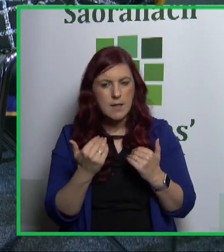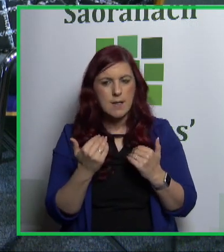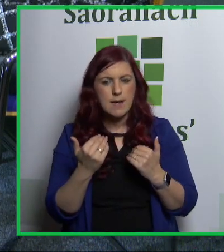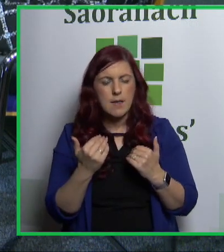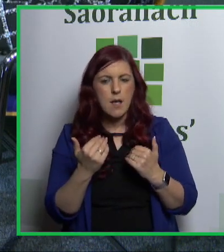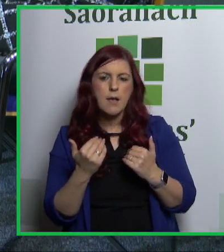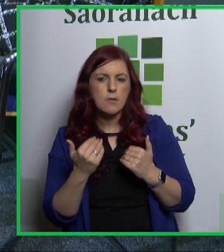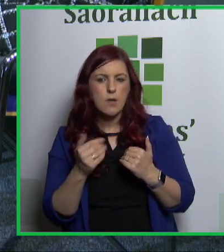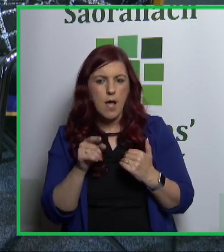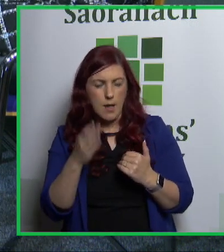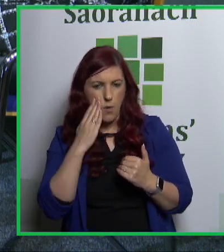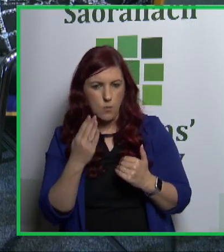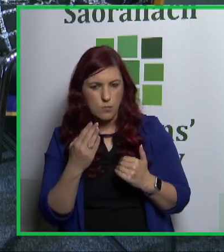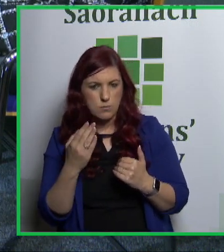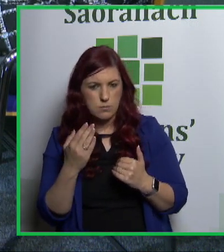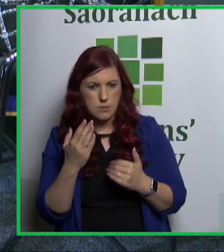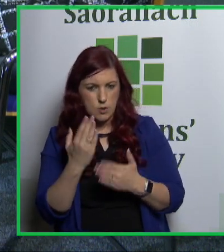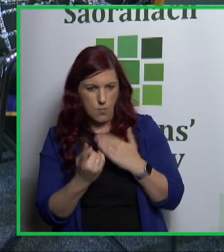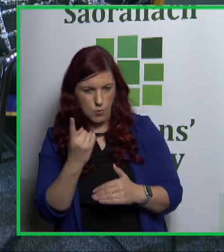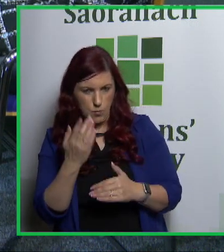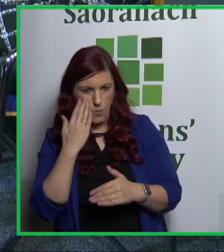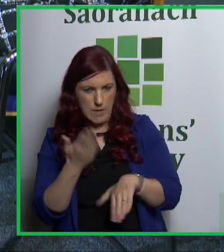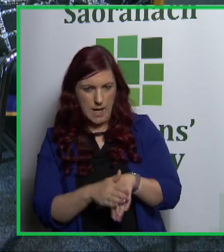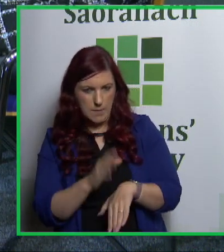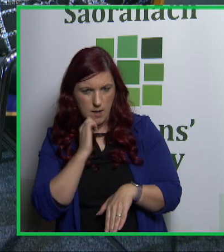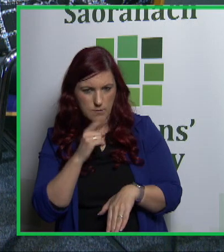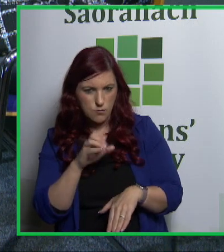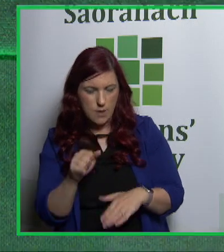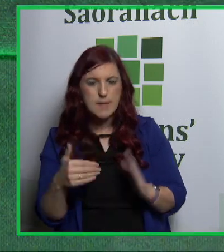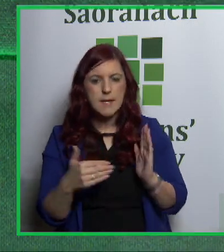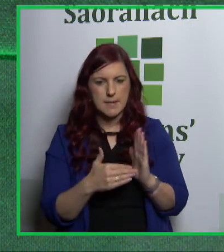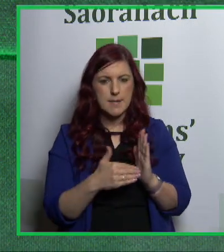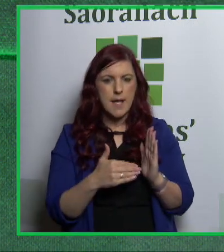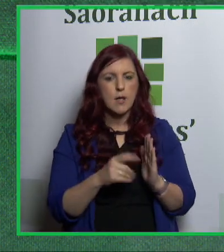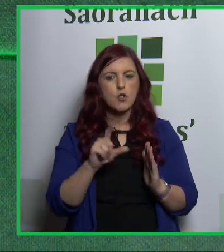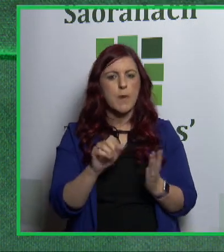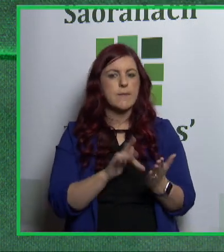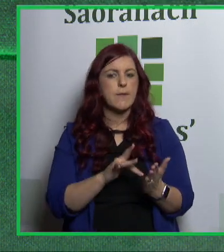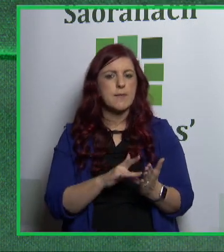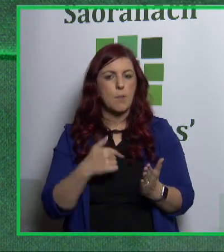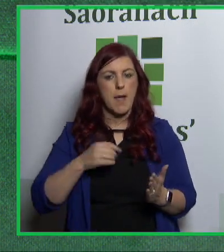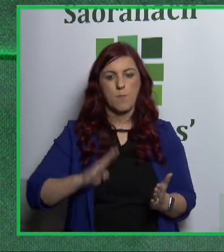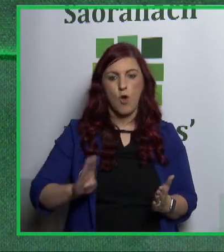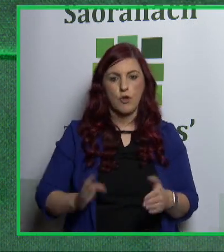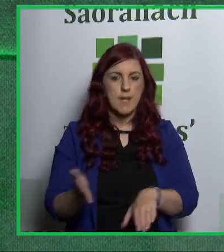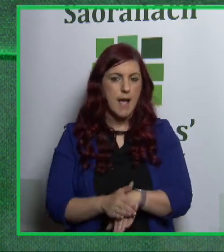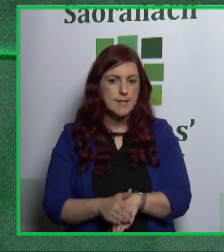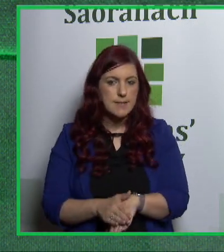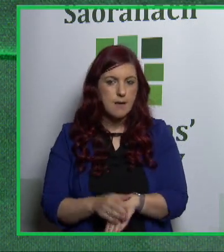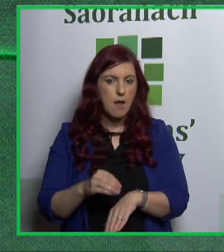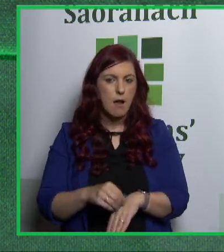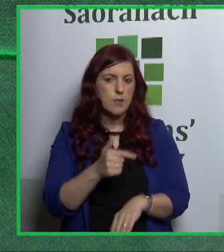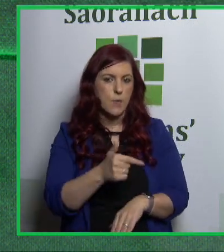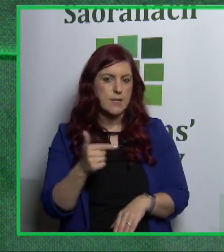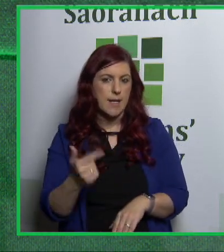siblings, but you lost one. Can you tell us about Tig? Yeah, so in 2015, my brother Tig passed away on his 22nd